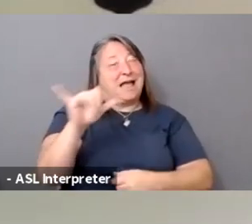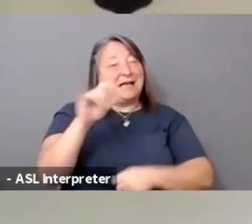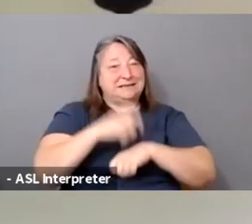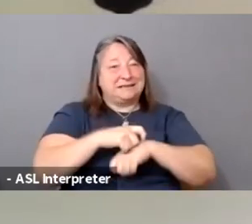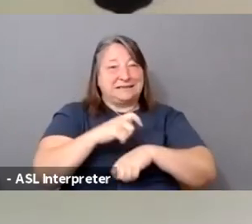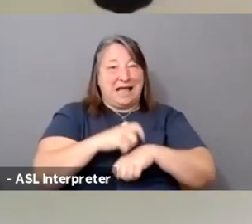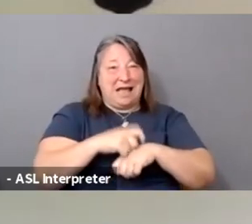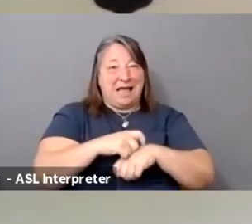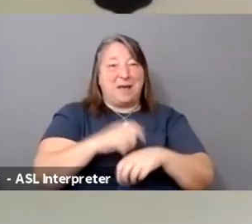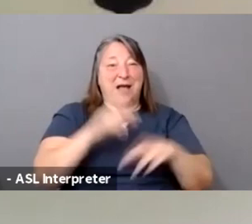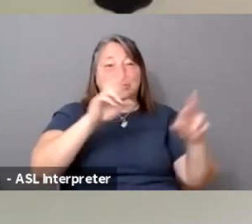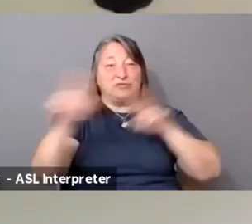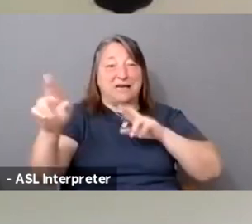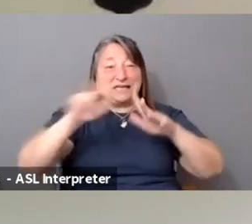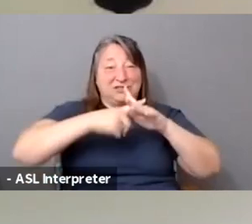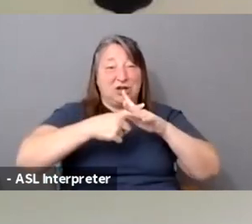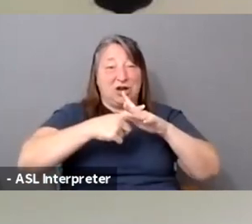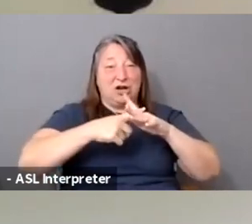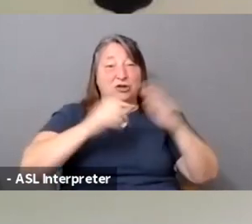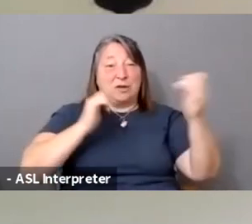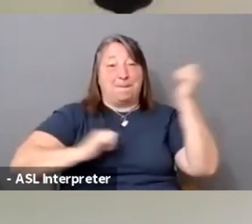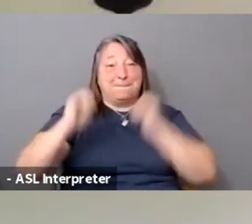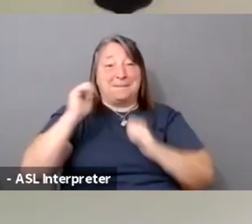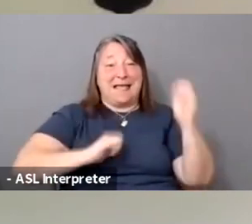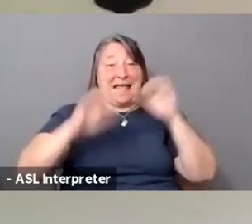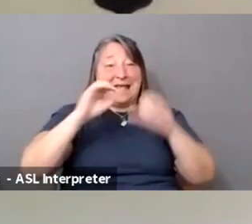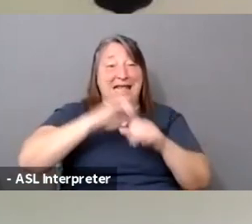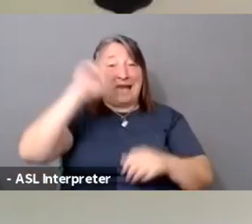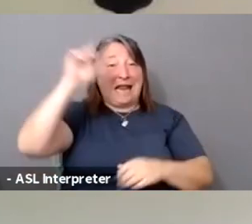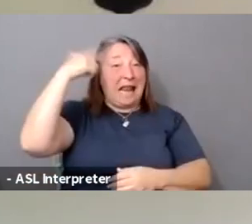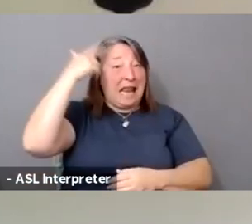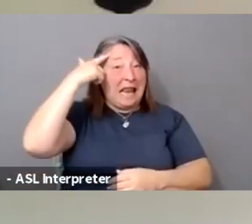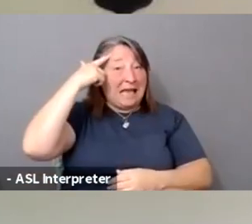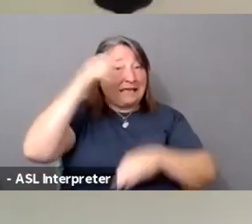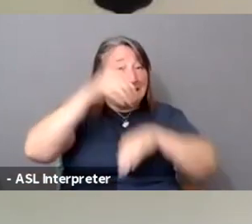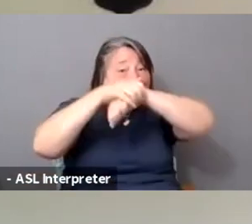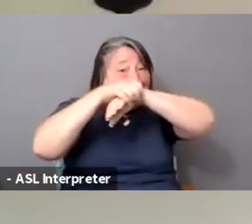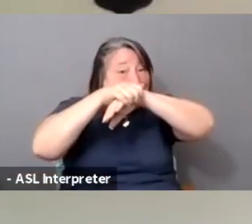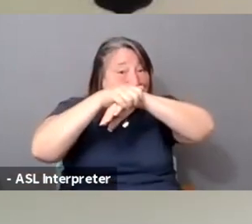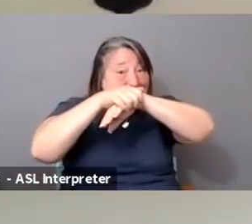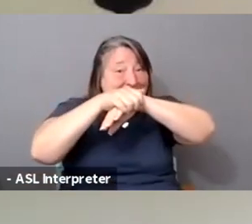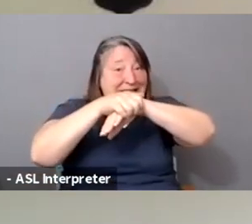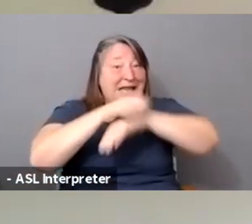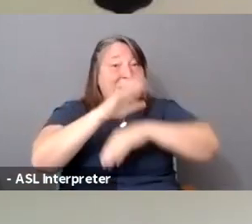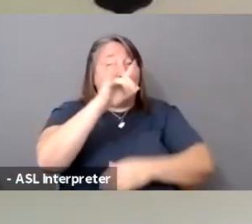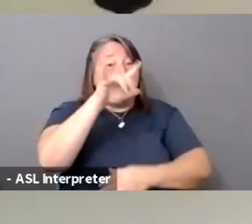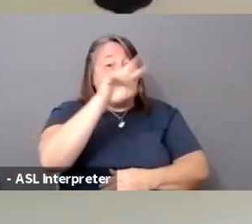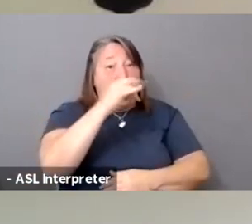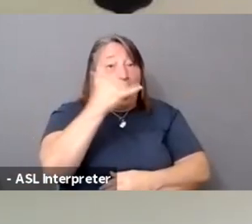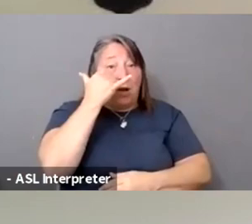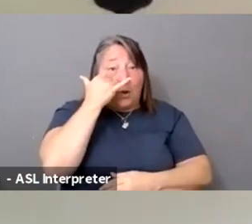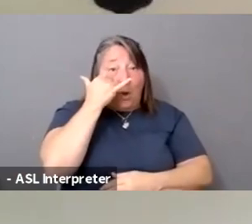I was about to start doing a play in London, and I got the call from Mulan